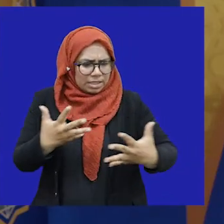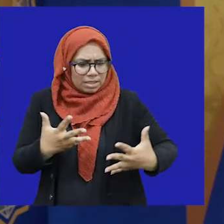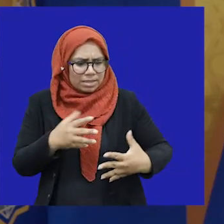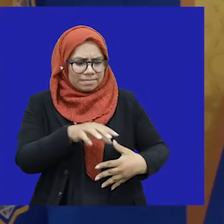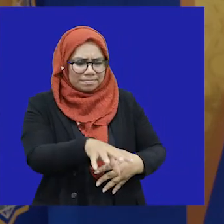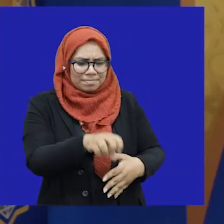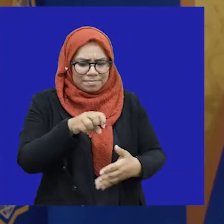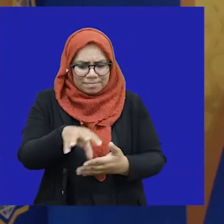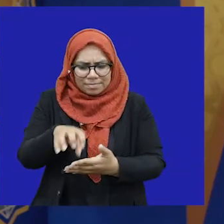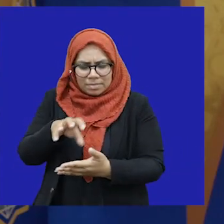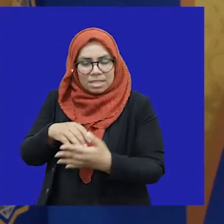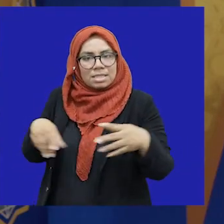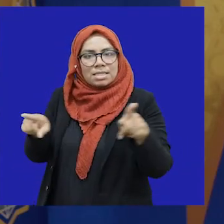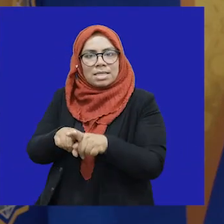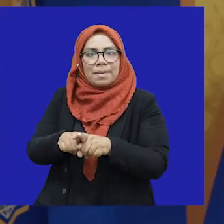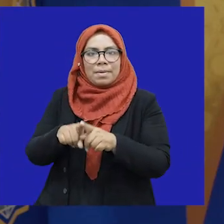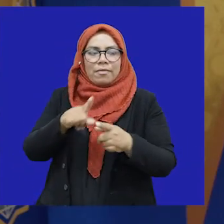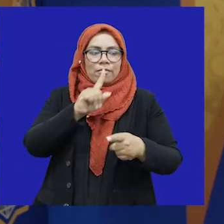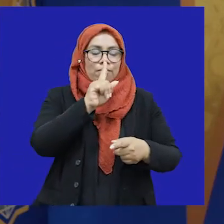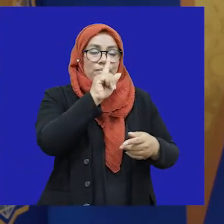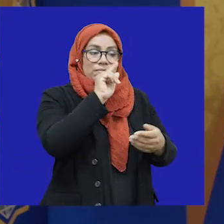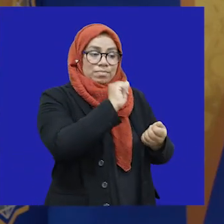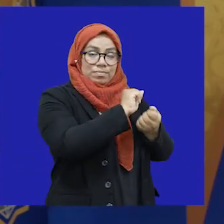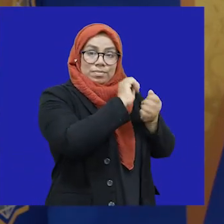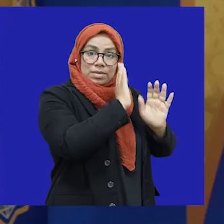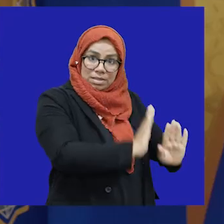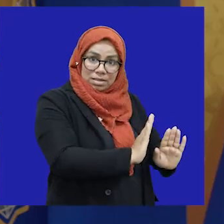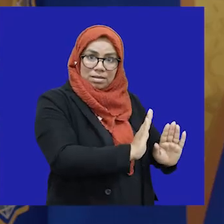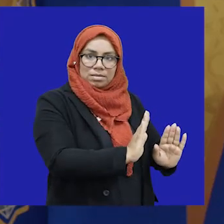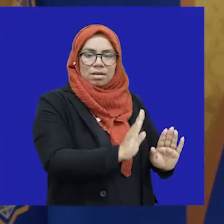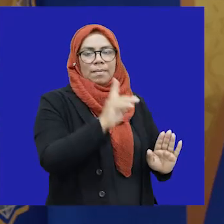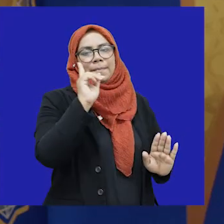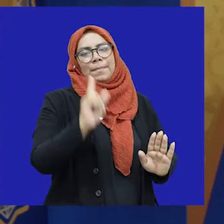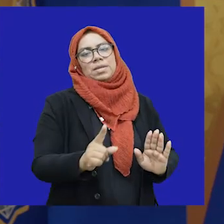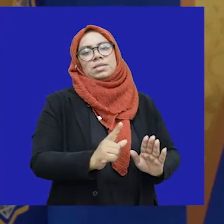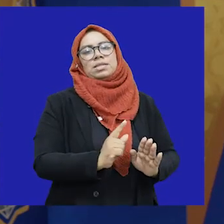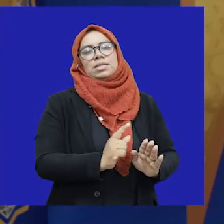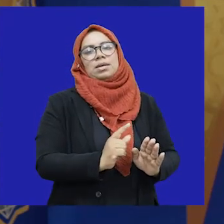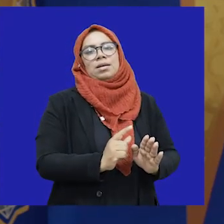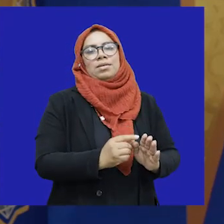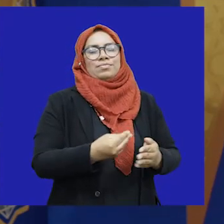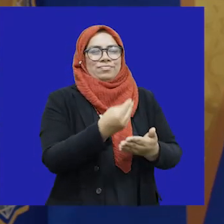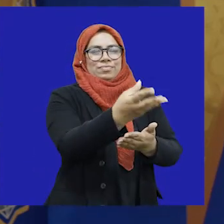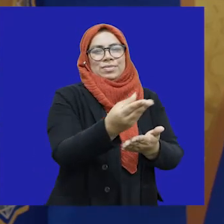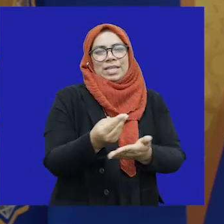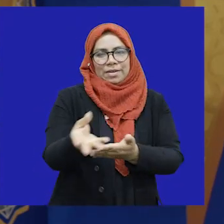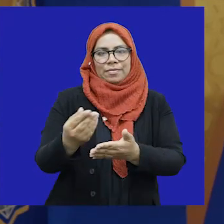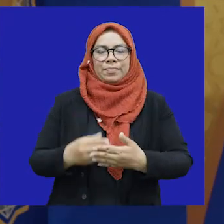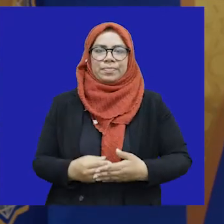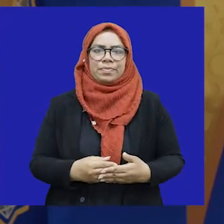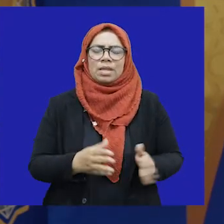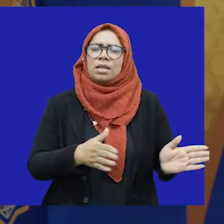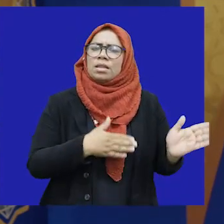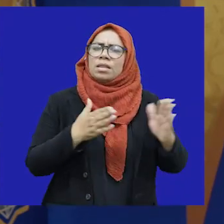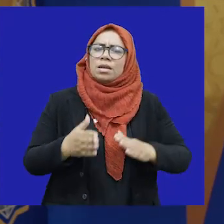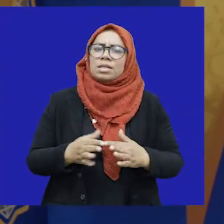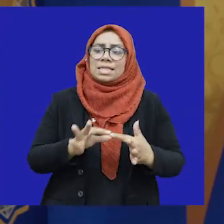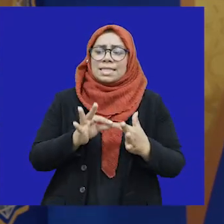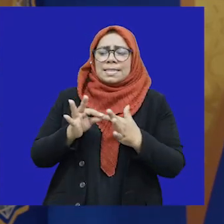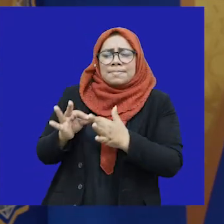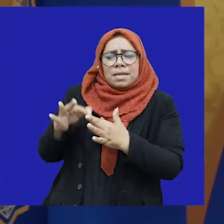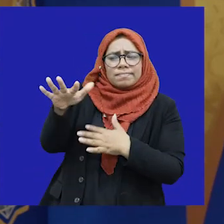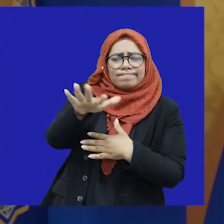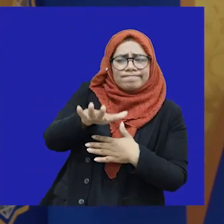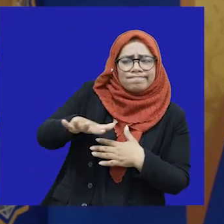food. The timing of giving zakat al-fitr is crucial. It should be distributed before the Eid prayer, as mentioned